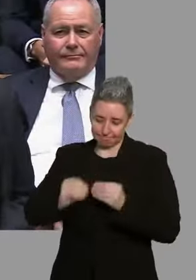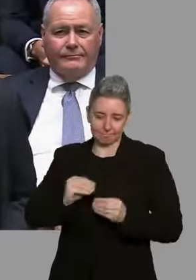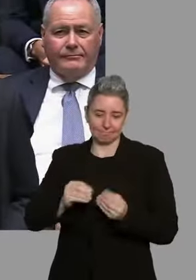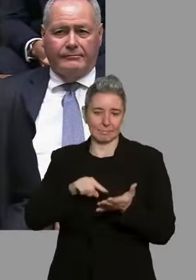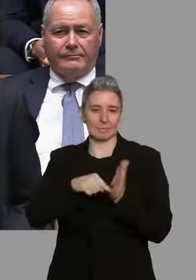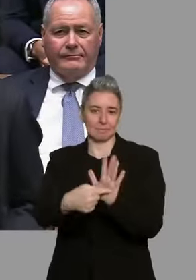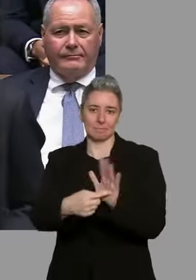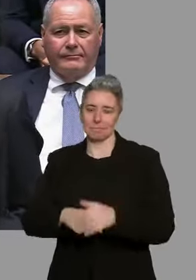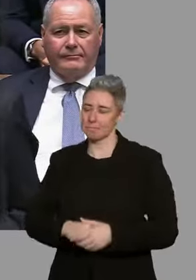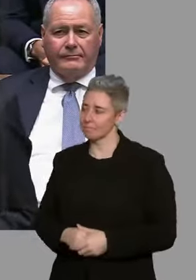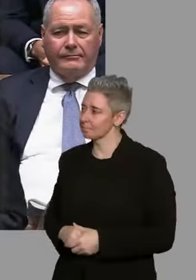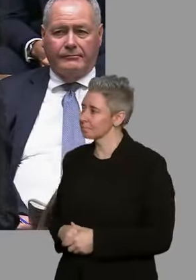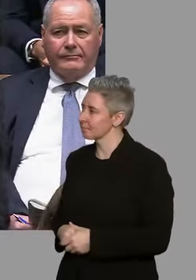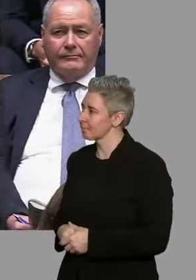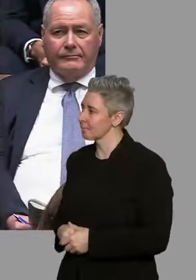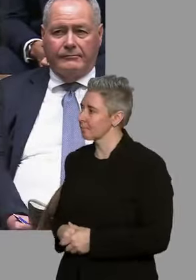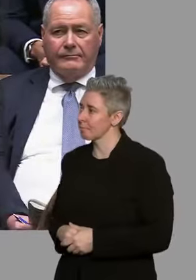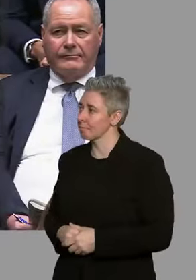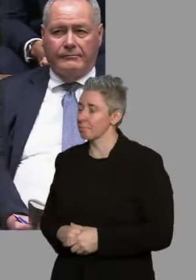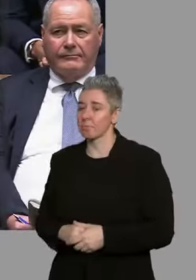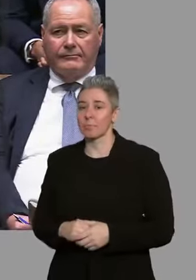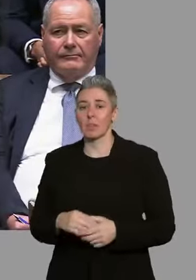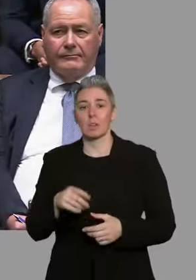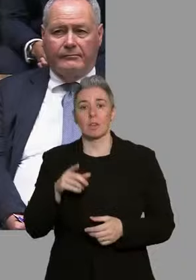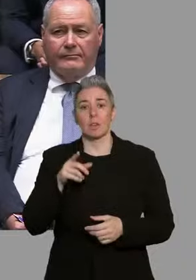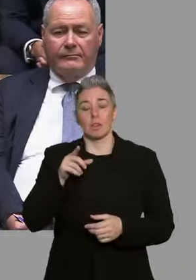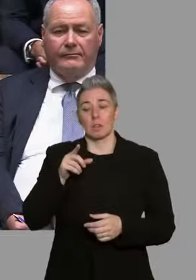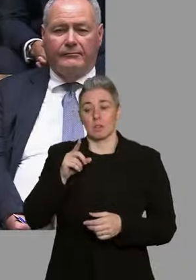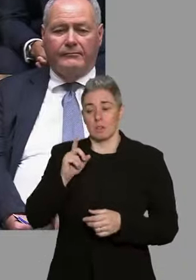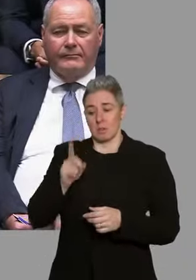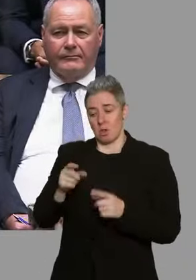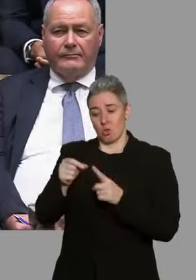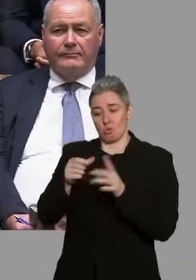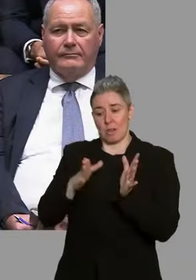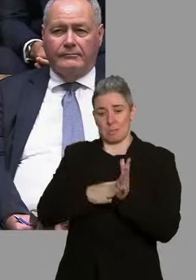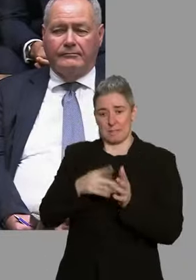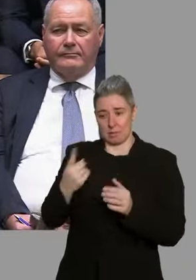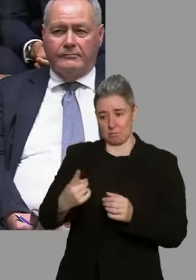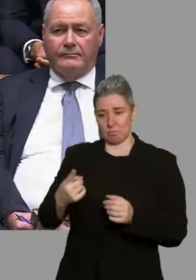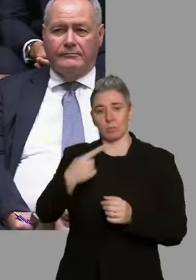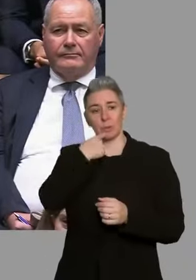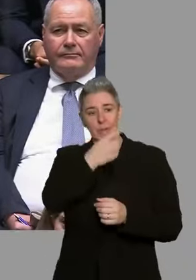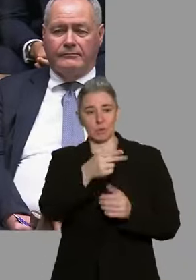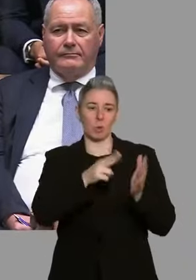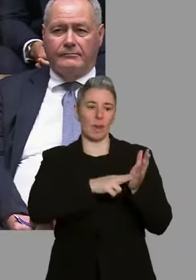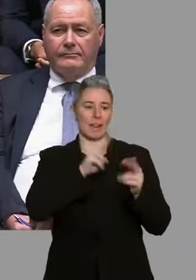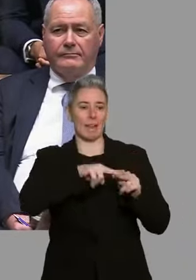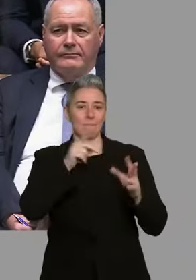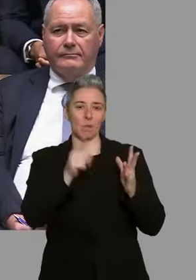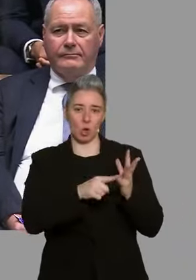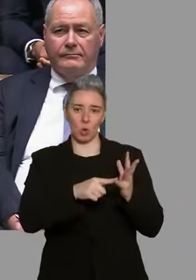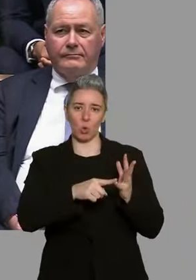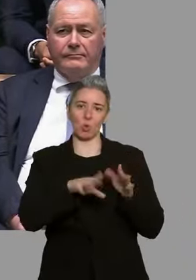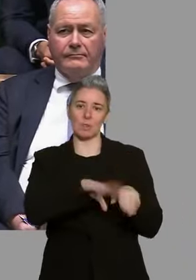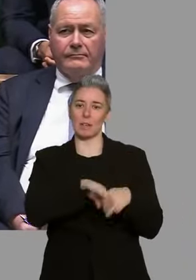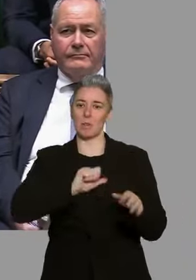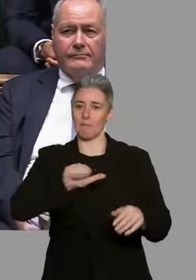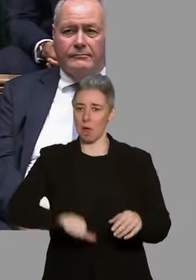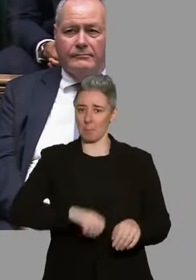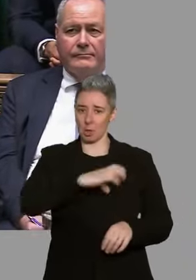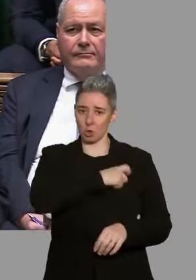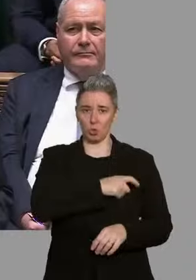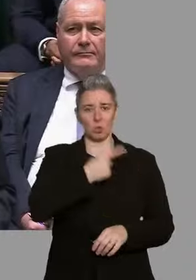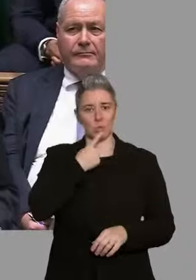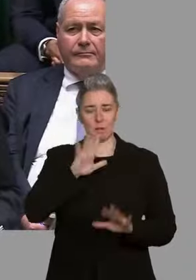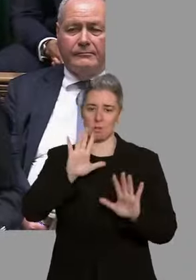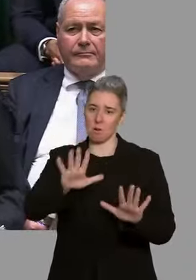that he said to the NFU in order to get their votes. So can the Prime Minister understand why farmers in Broadland and Falkland